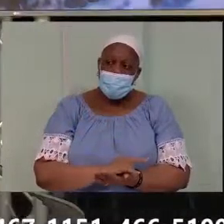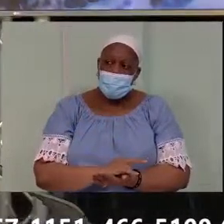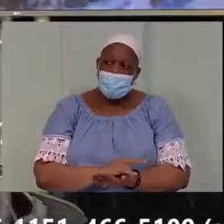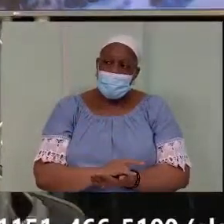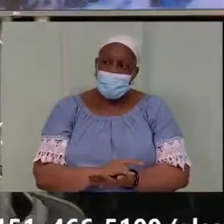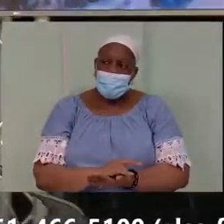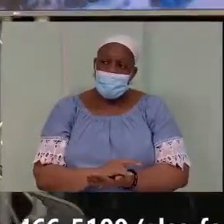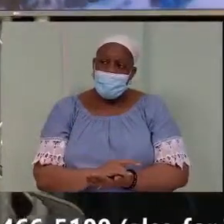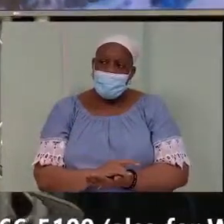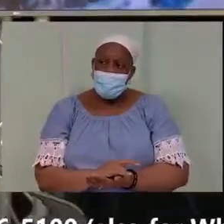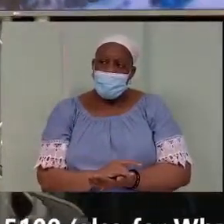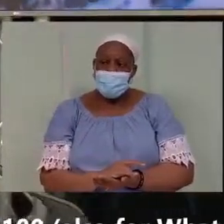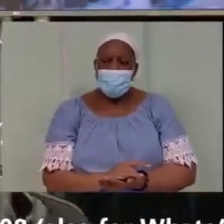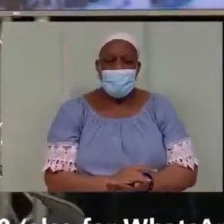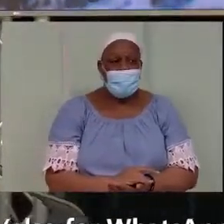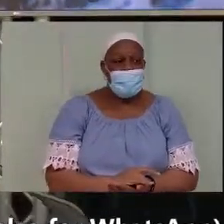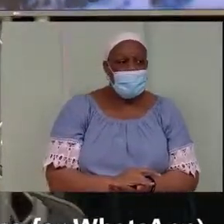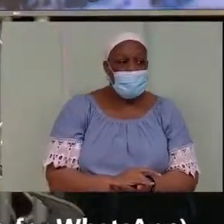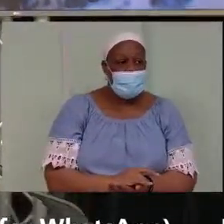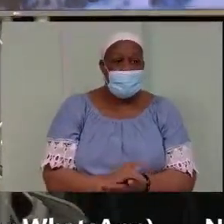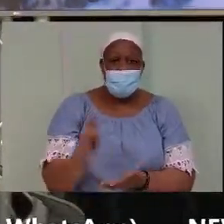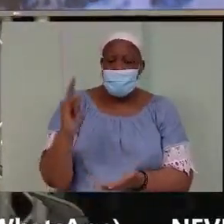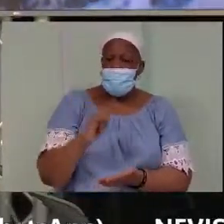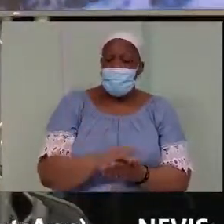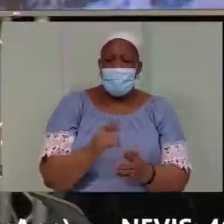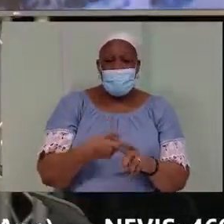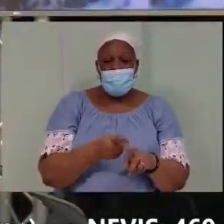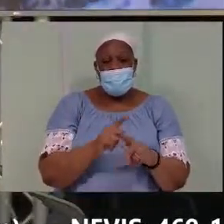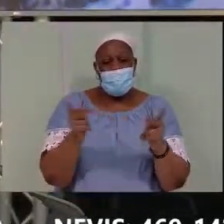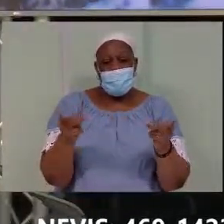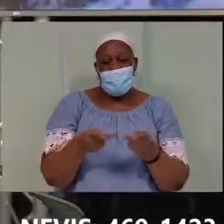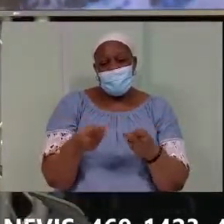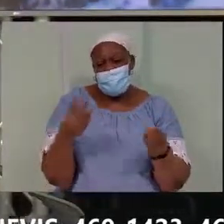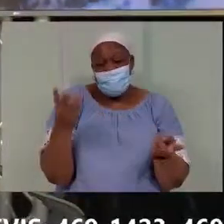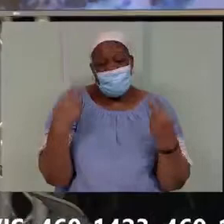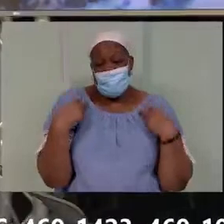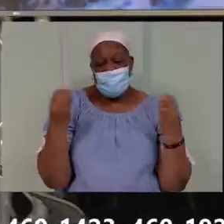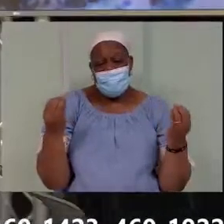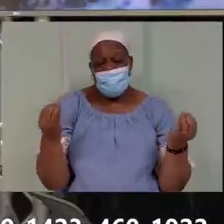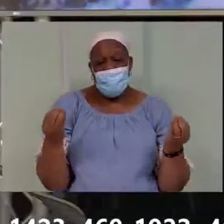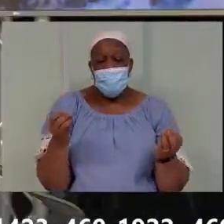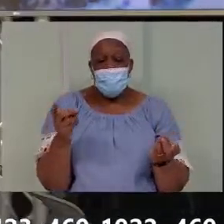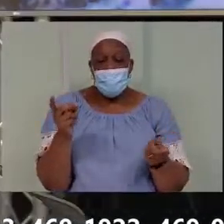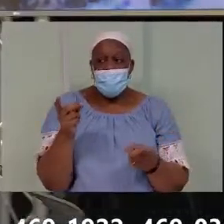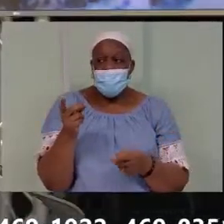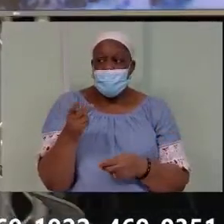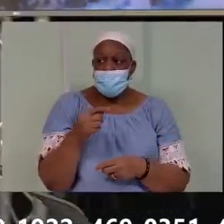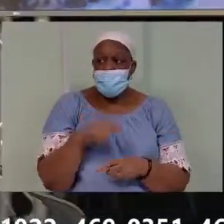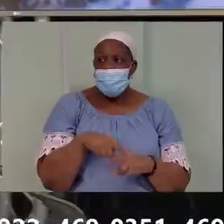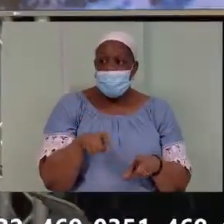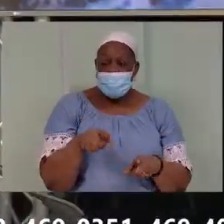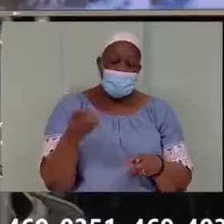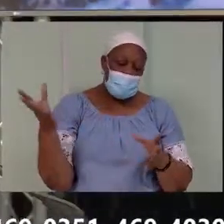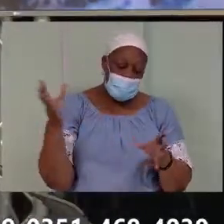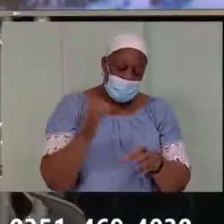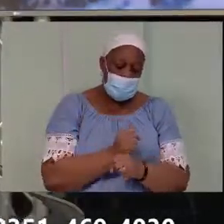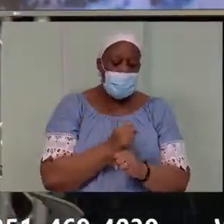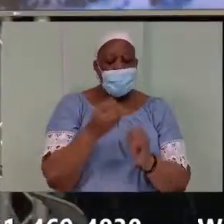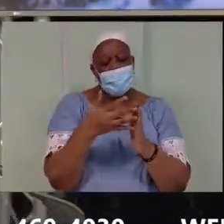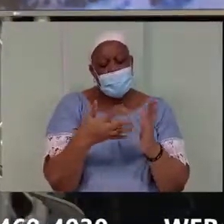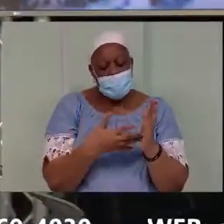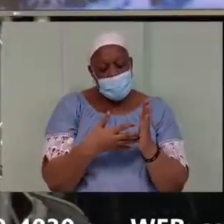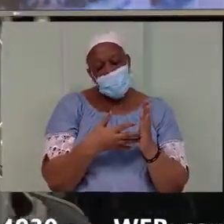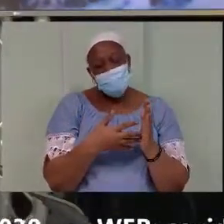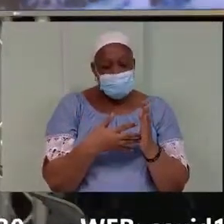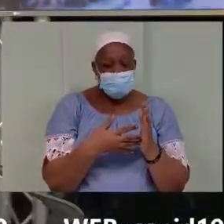you may deem as a non-hot spot, and with a pre-arrival test negative.